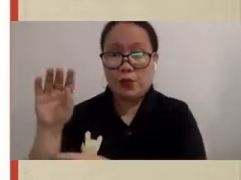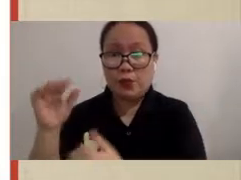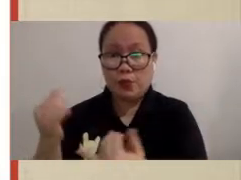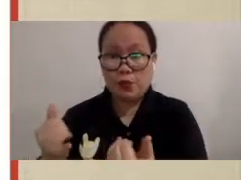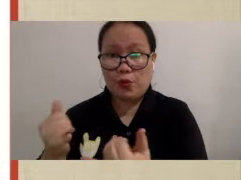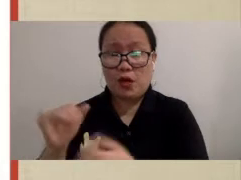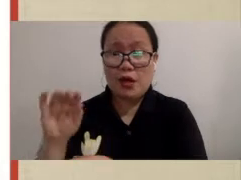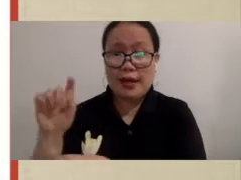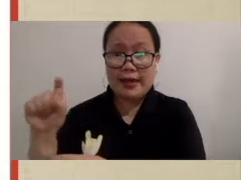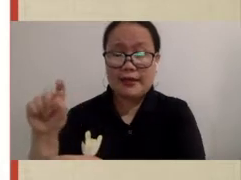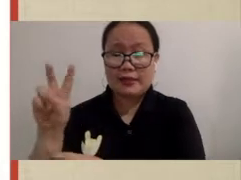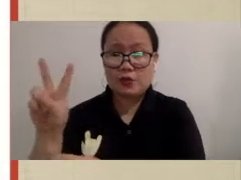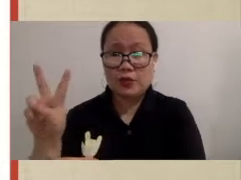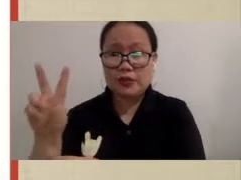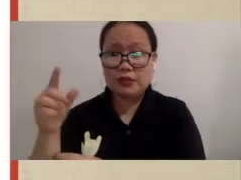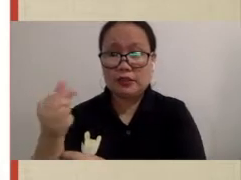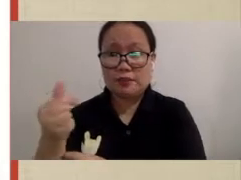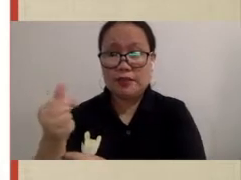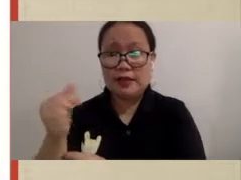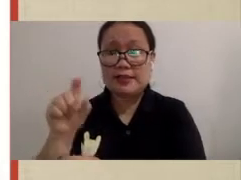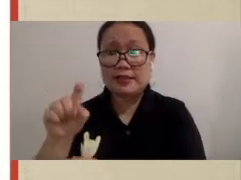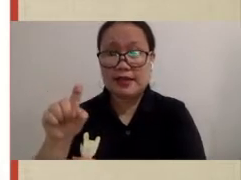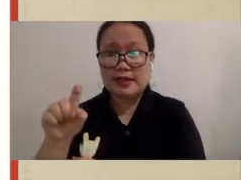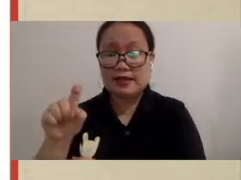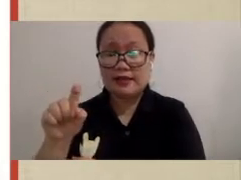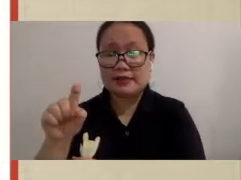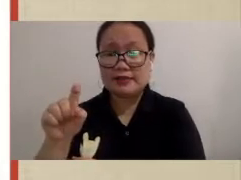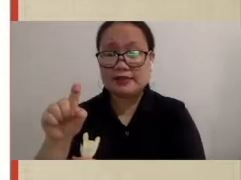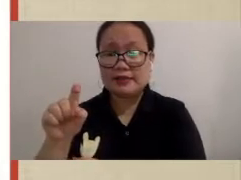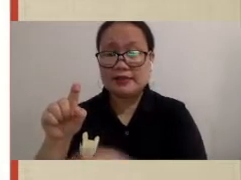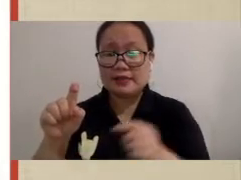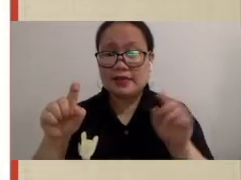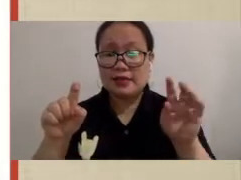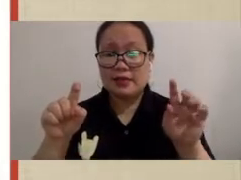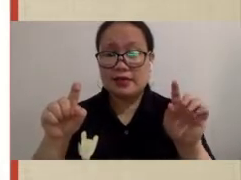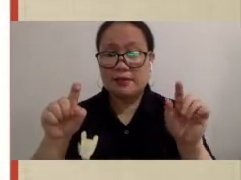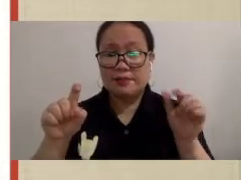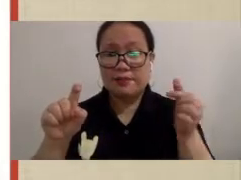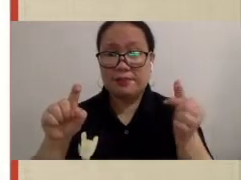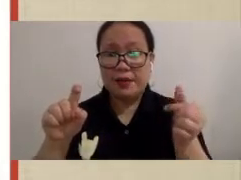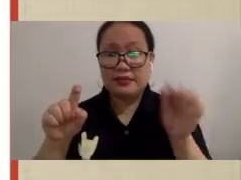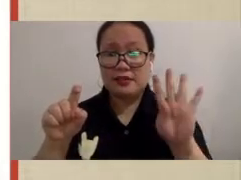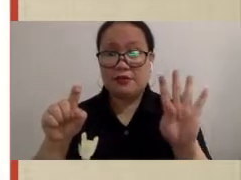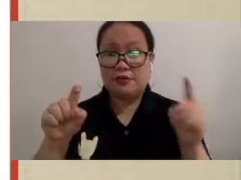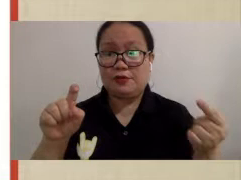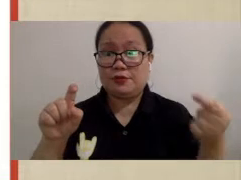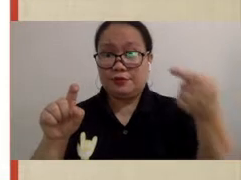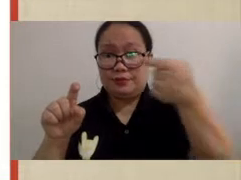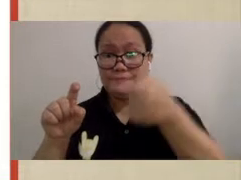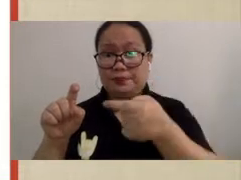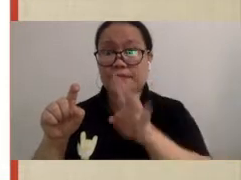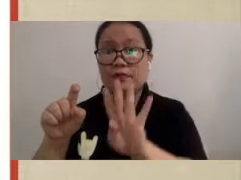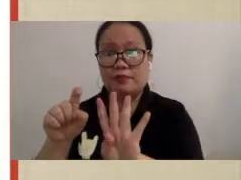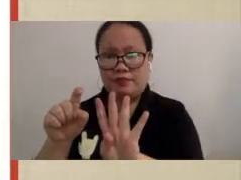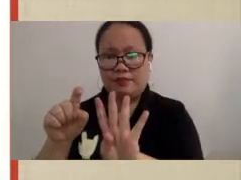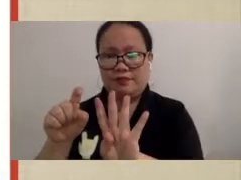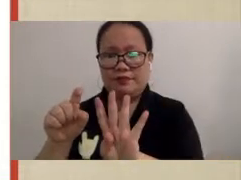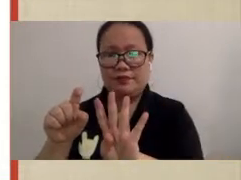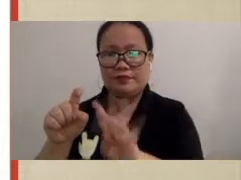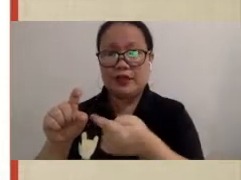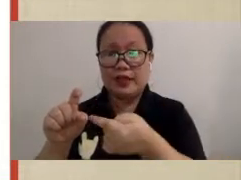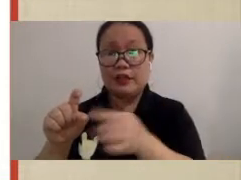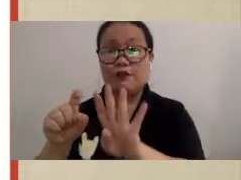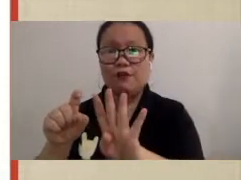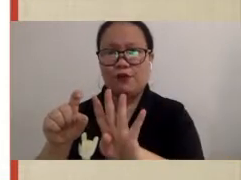So we will have now x squared plus x, ililipat natin si 4, so that will become